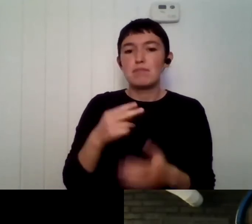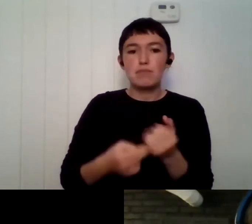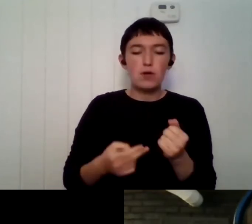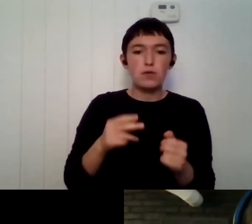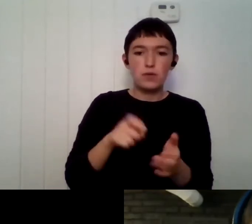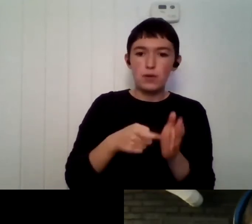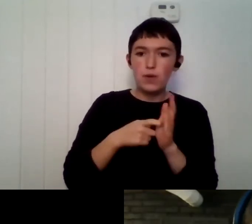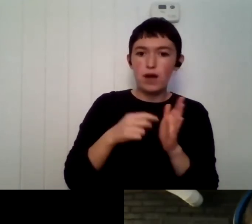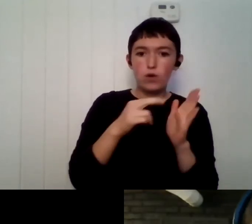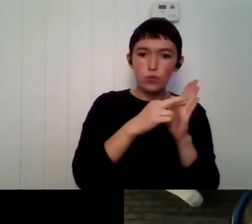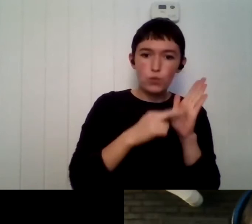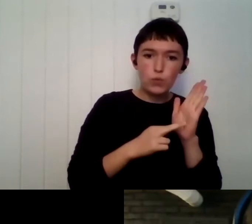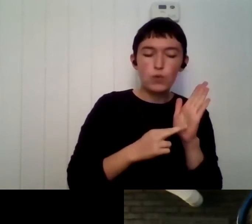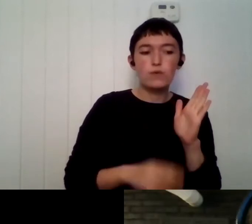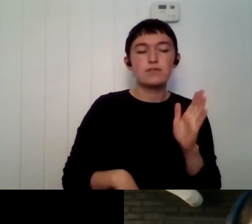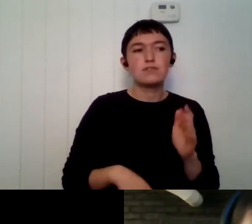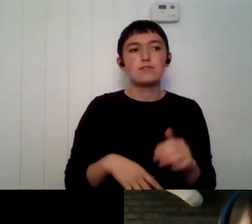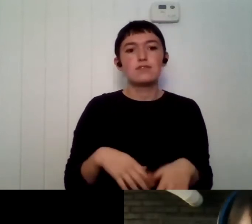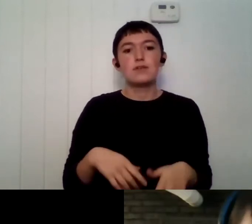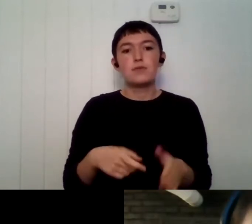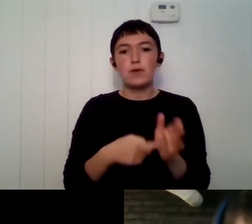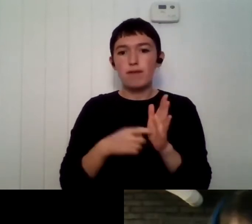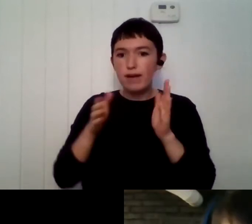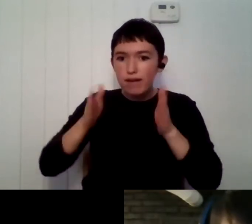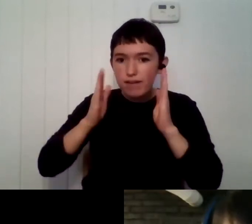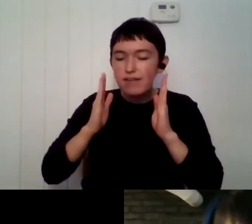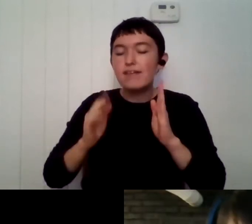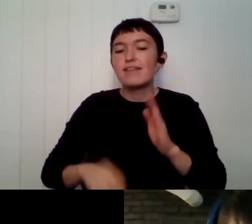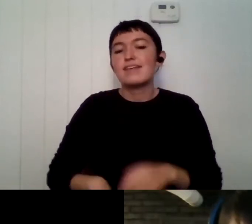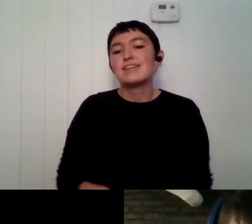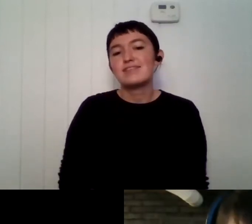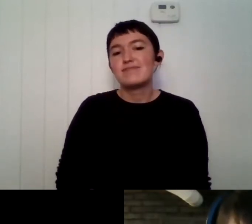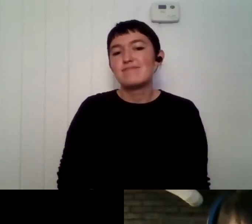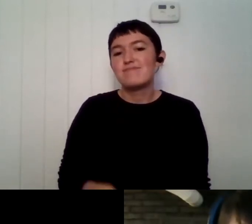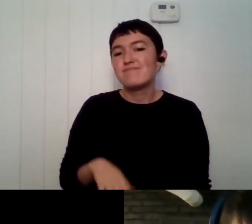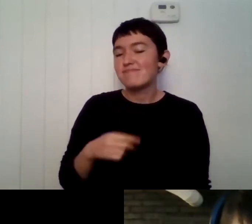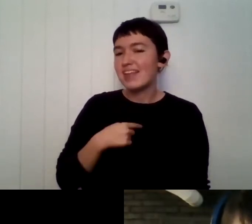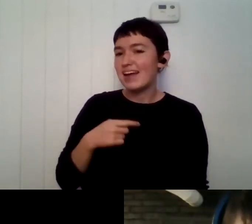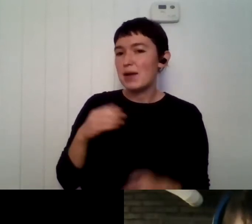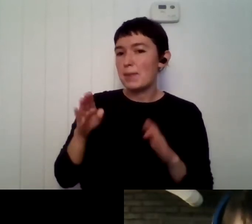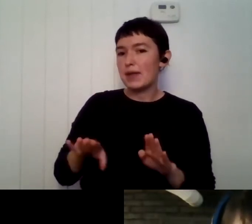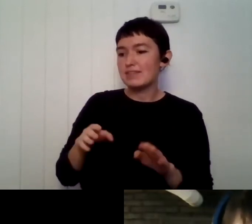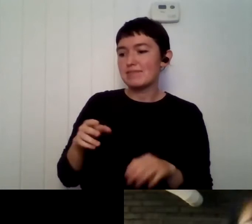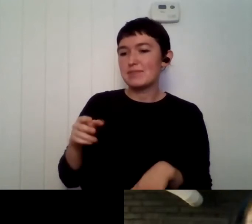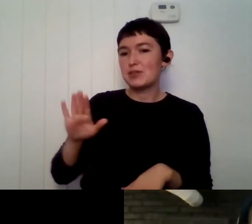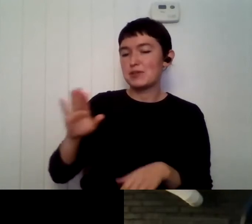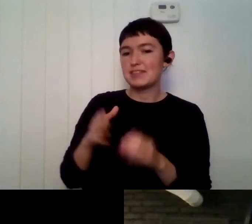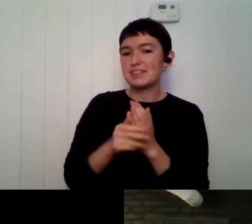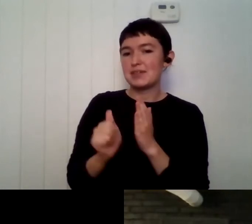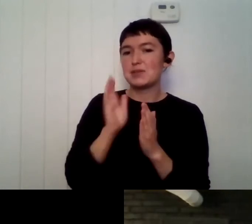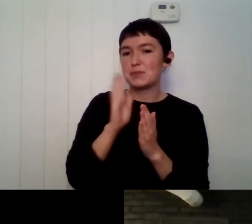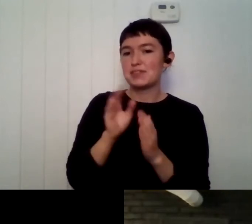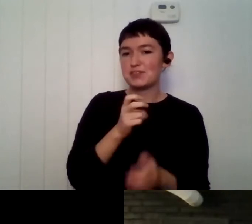require that you pay attention to what you're doing. I bet those skills would transfer. I bet you'd be a great chef. Oh, thank